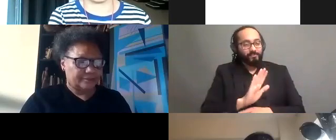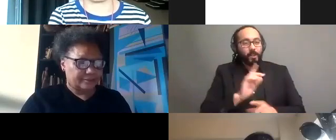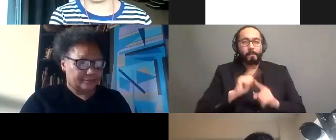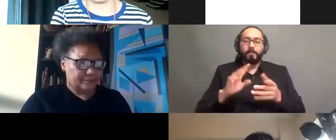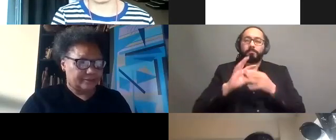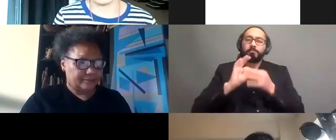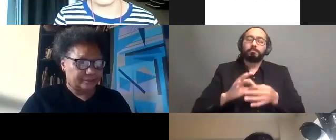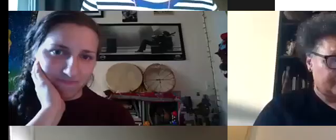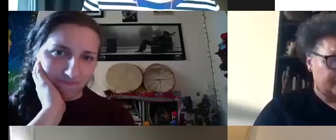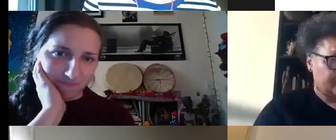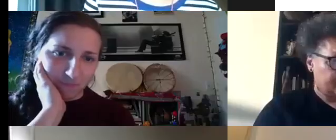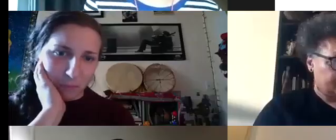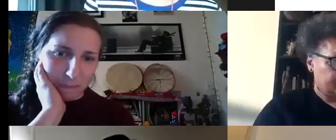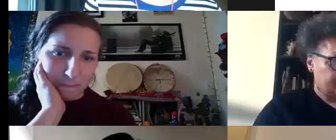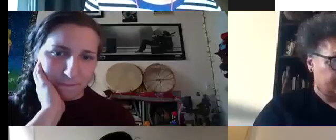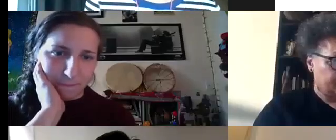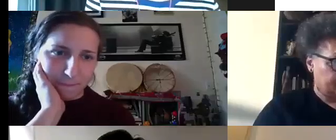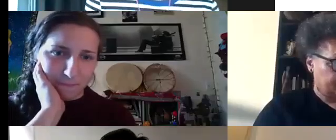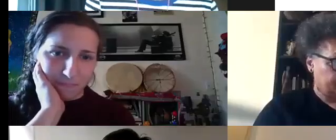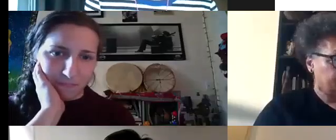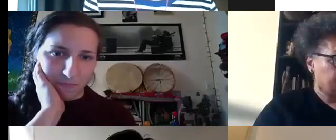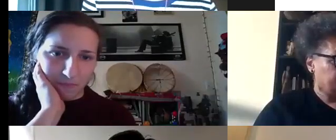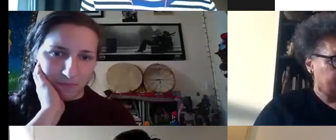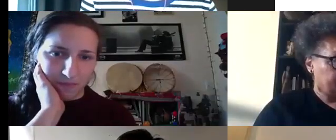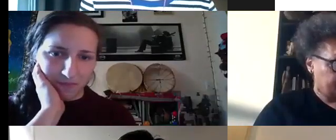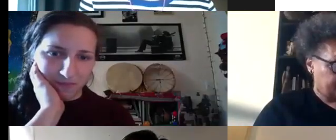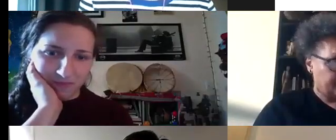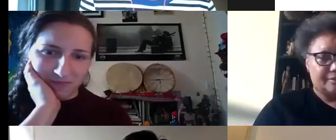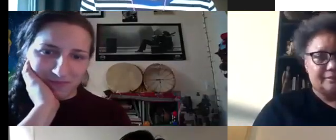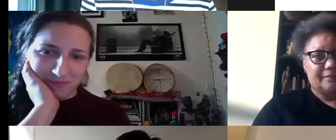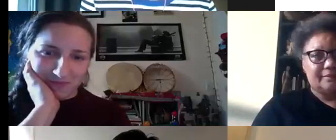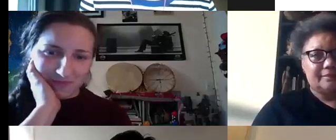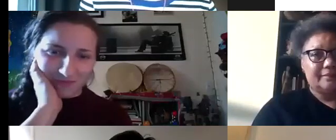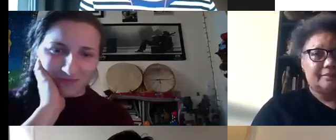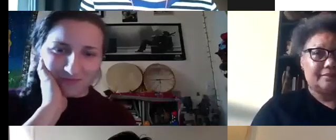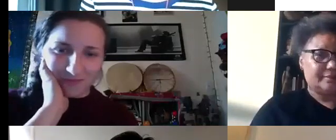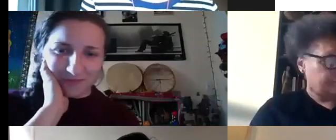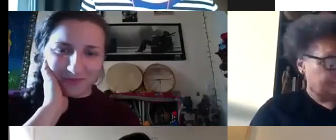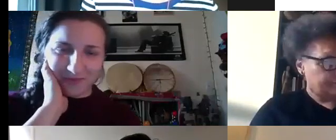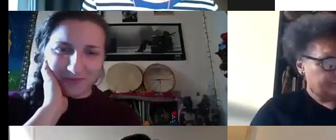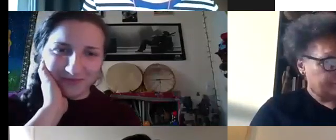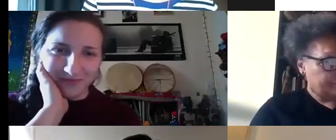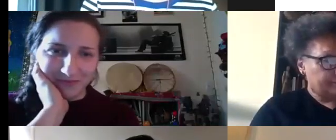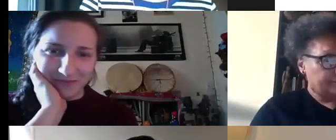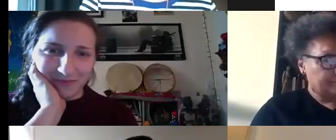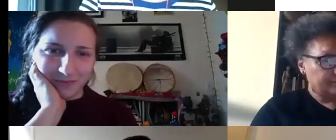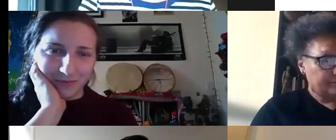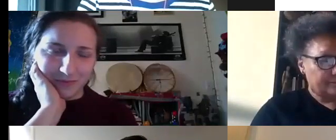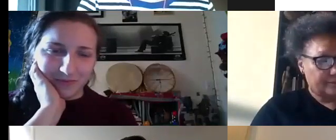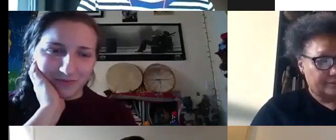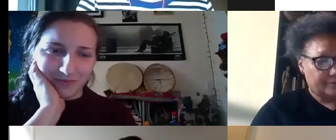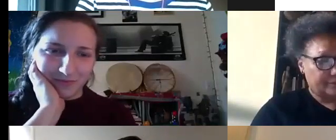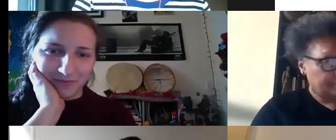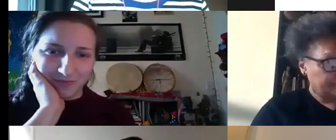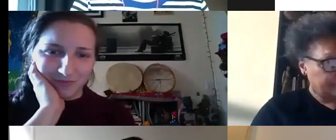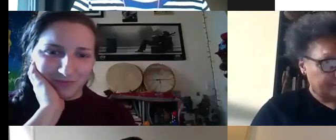industry. Next, we have Van Lisa, who is a trans-identified multidisciplinary artist and gender